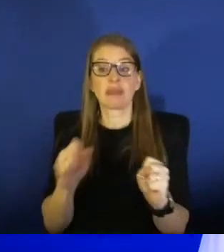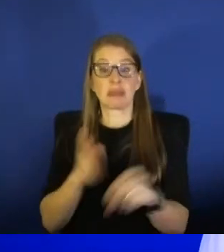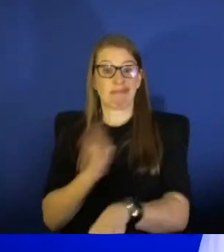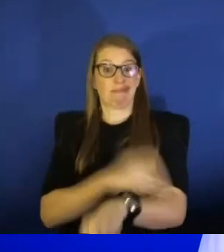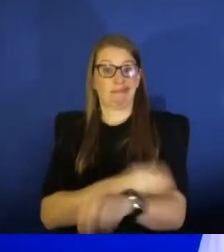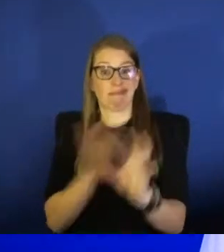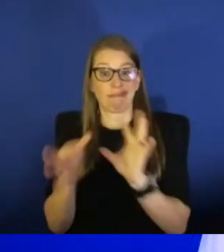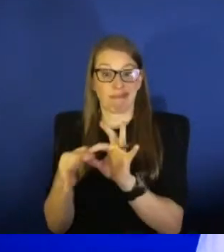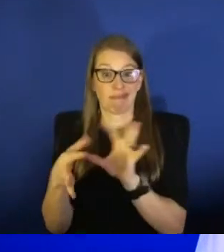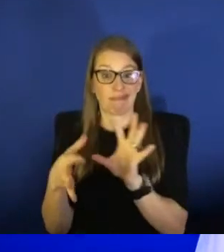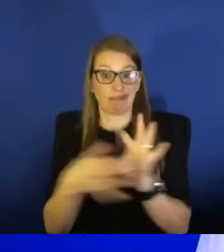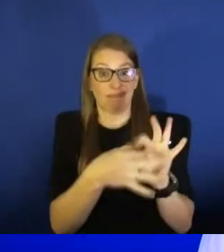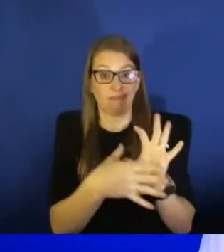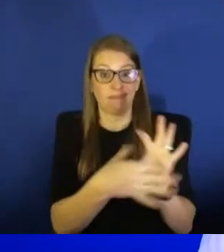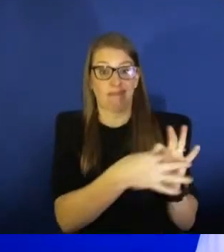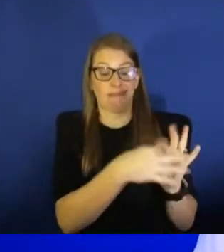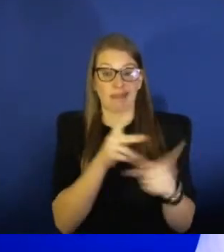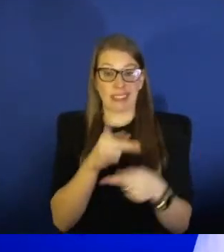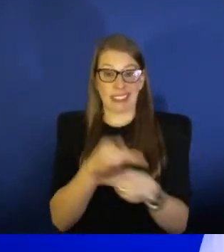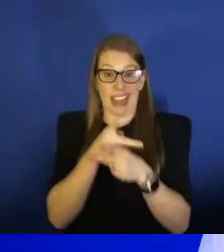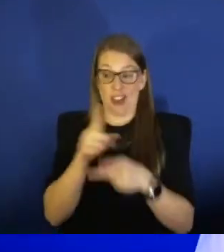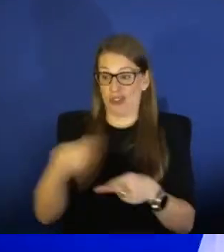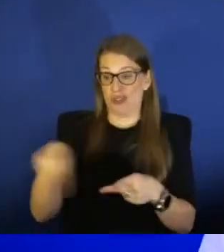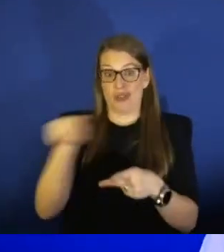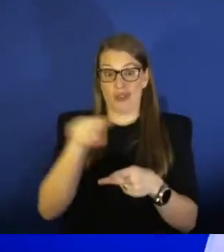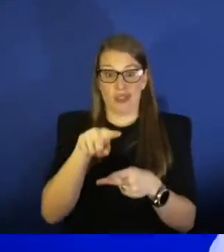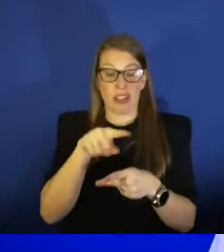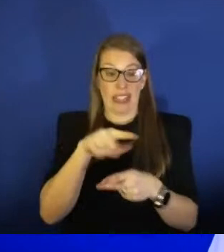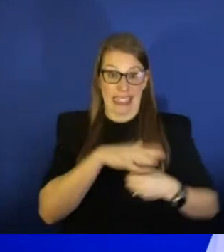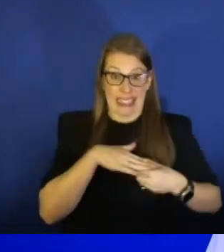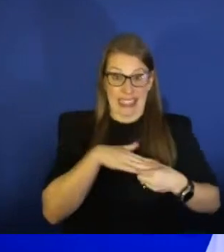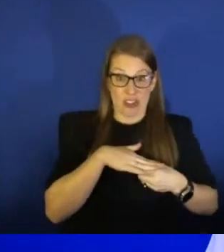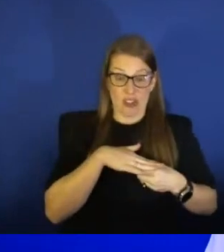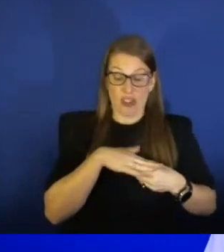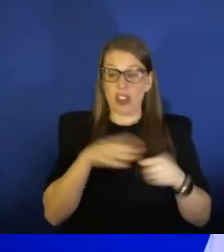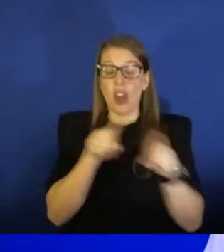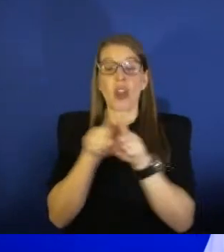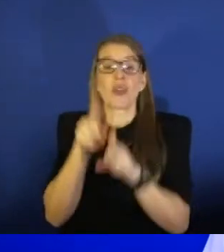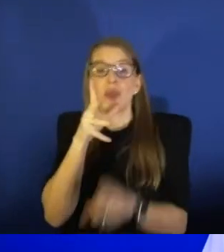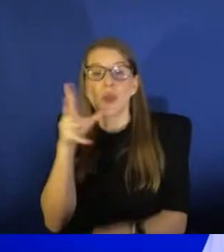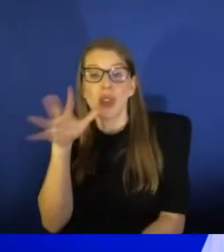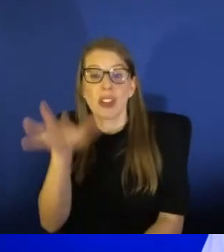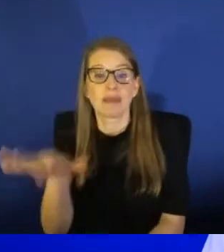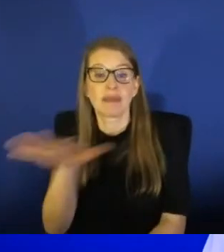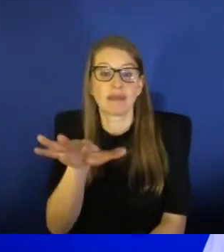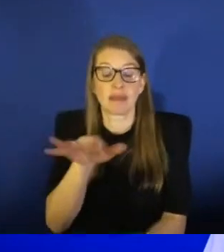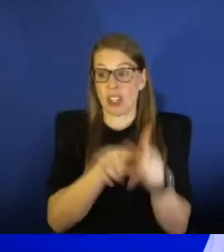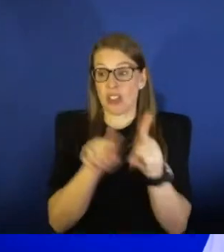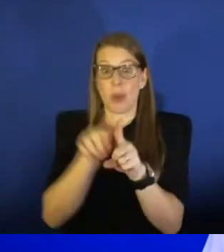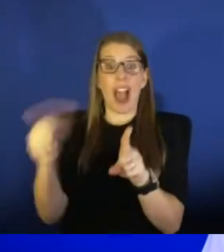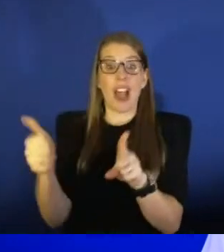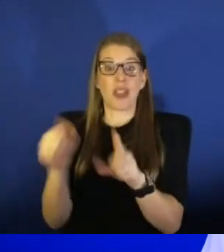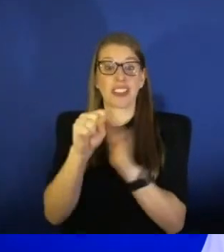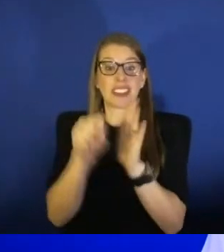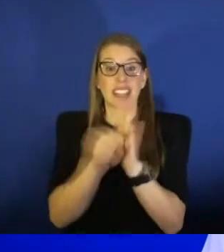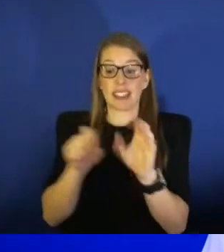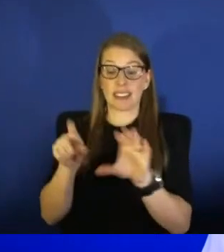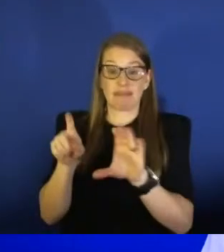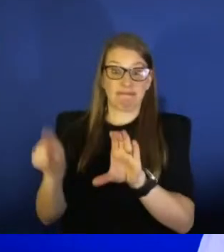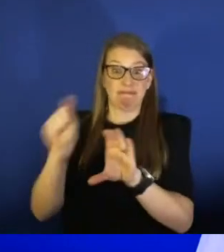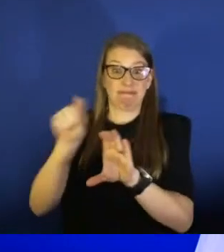from our area and throughout the state and throughout rural areas in nearby states as well. So this is really exciting. And I